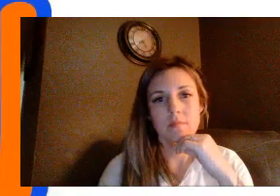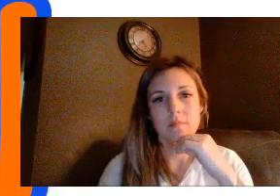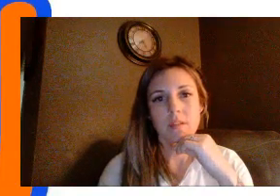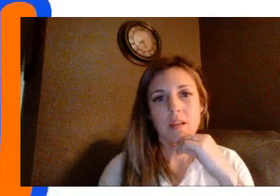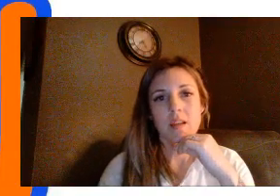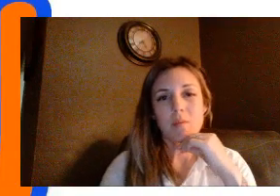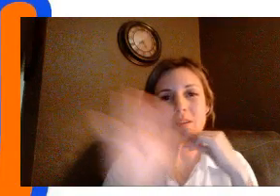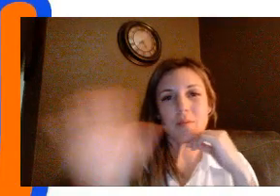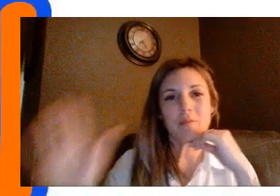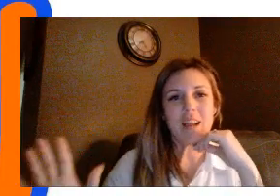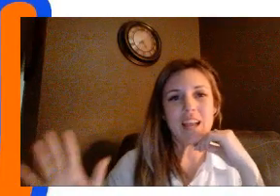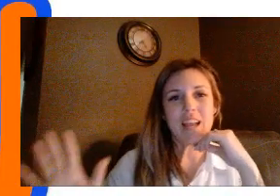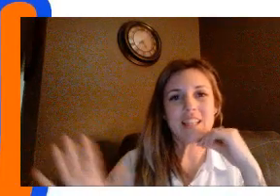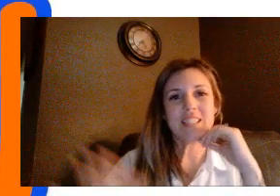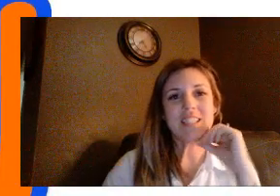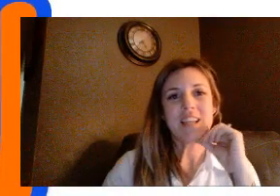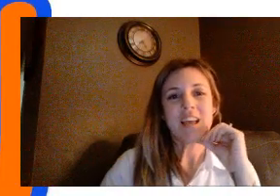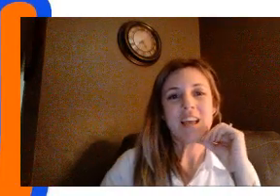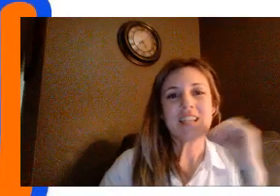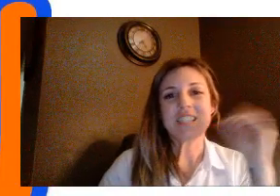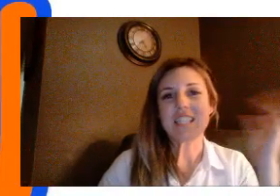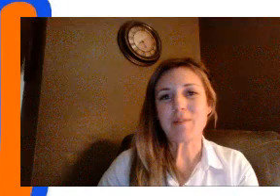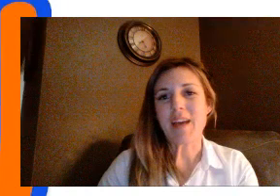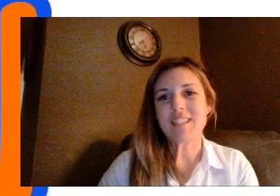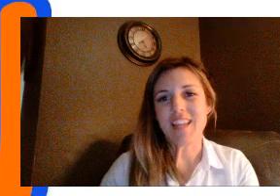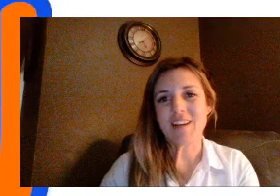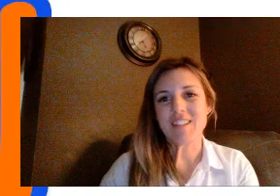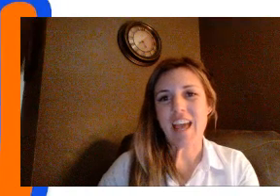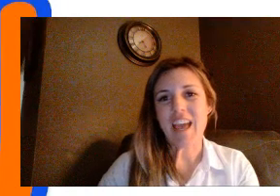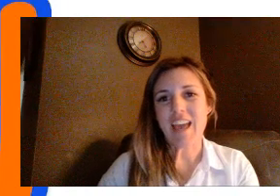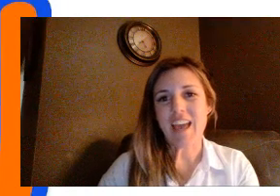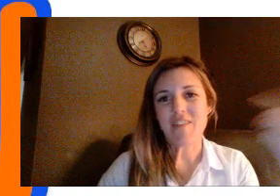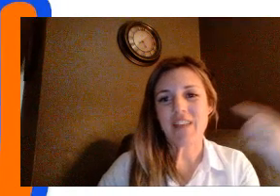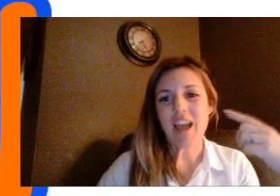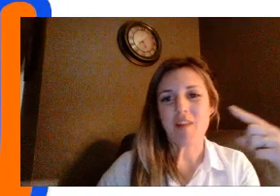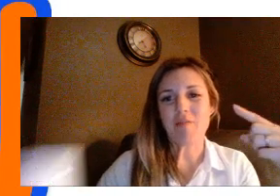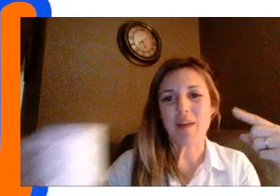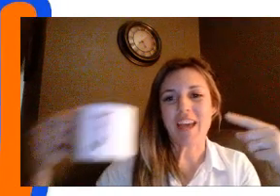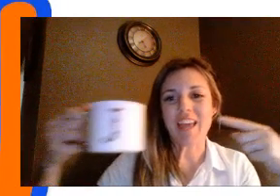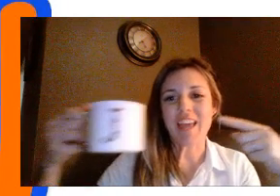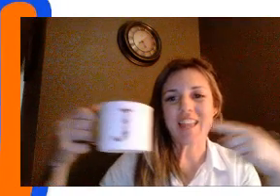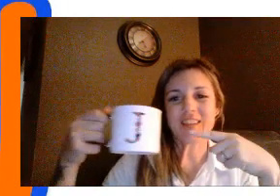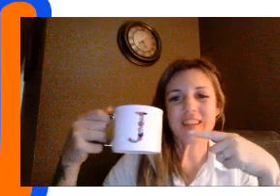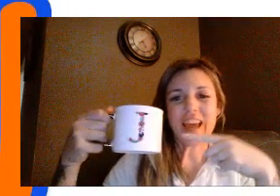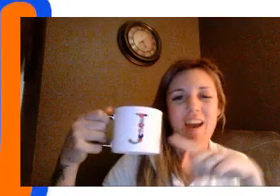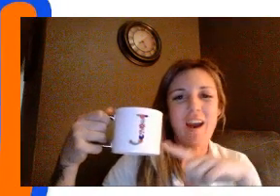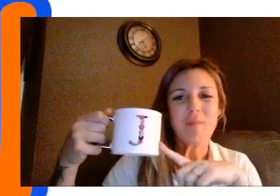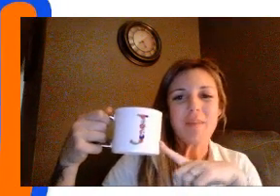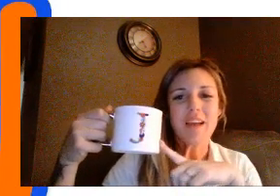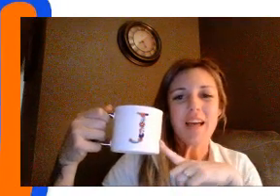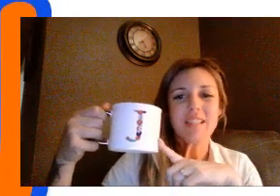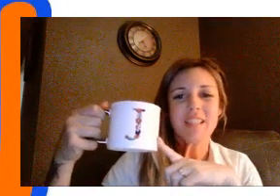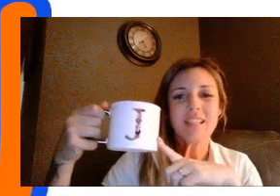Welcome, friends. It's this way to letter J. I even have my letter J cup because